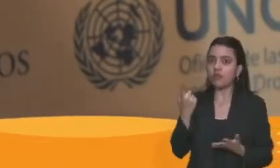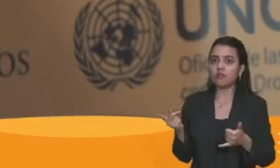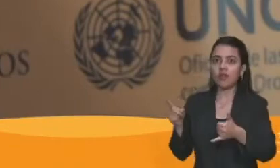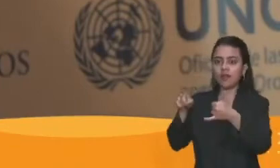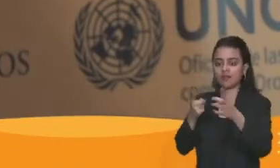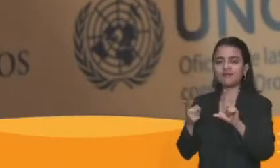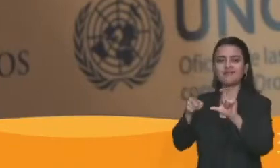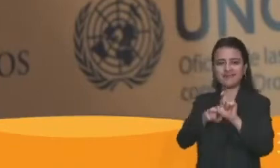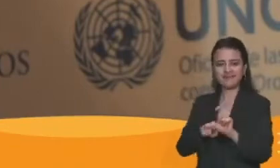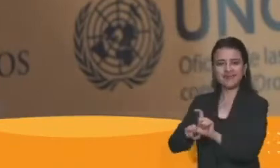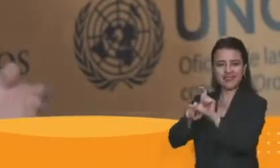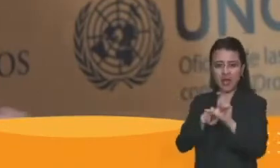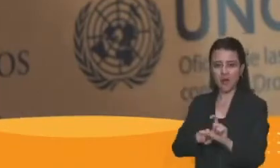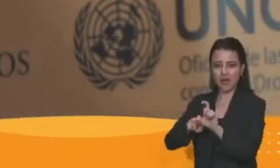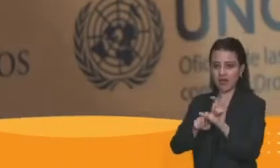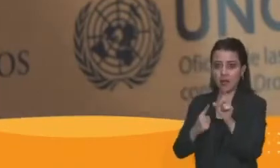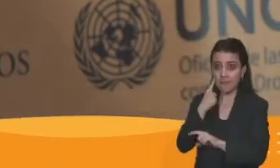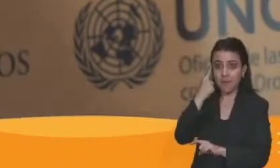report. And here,